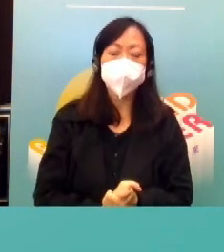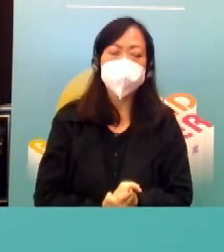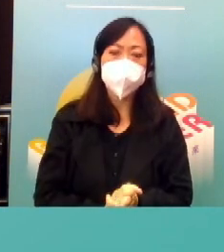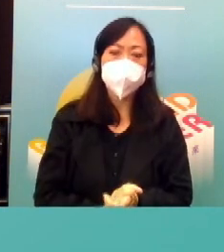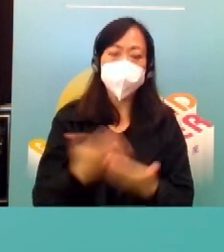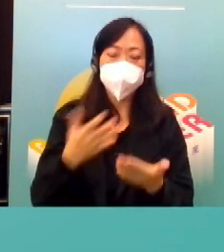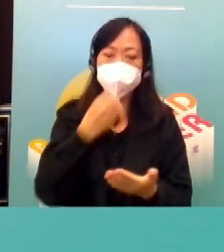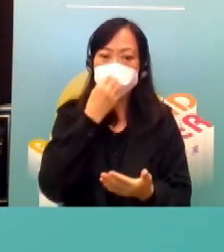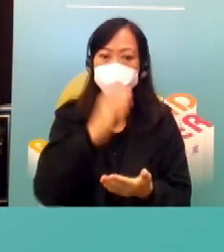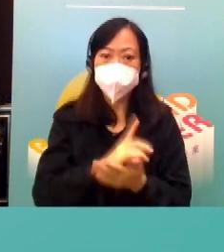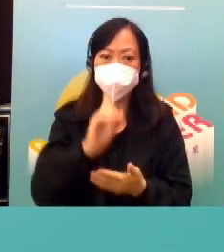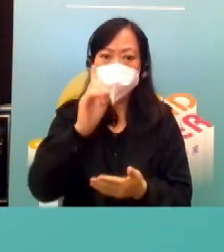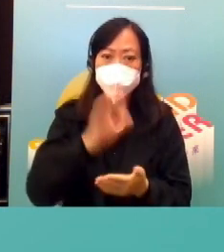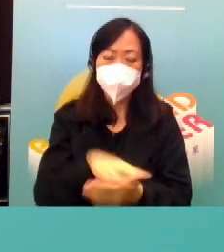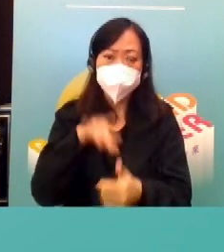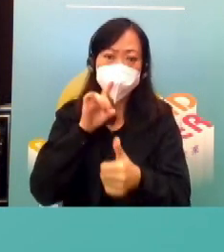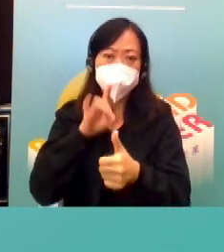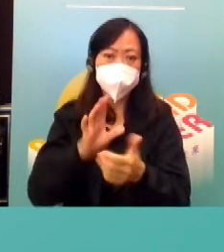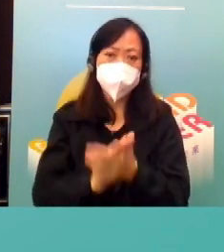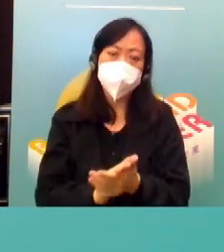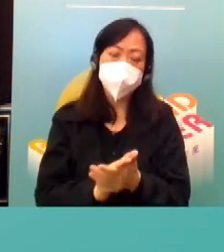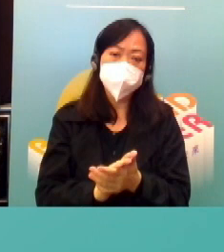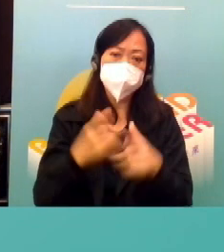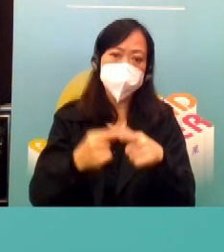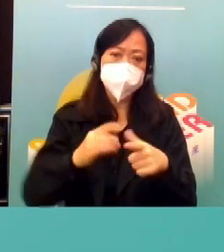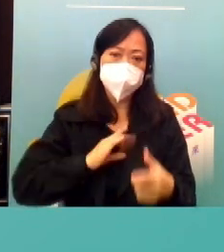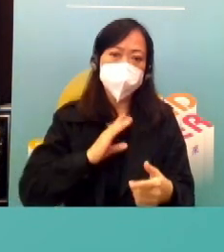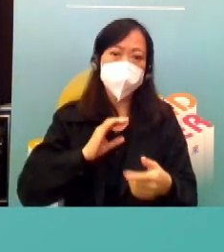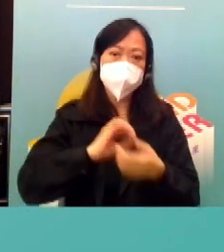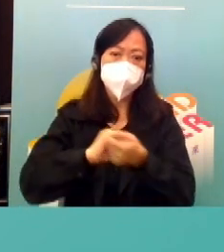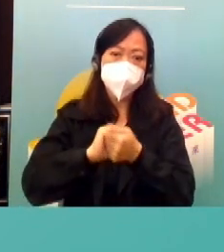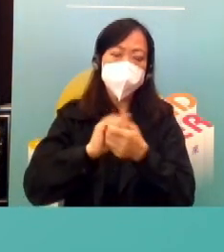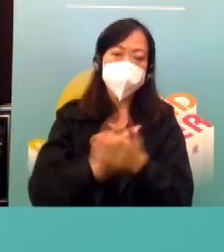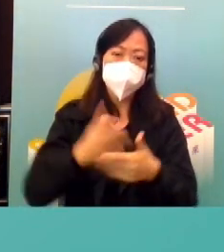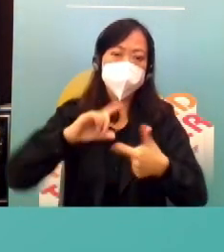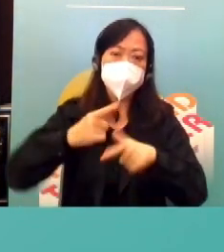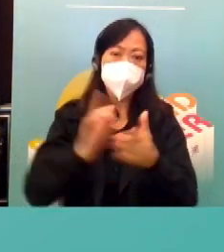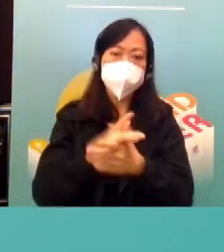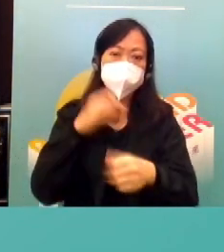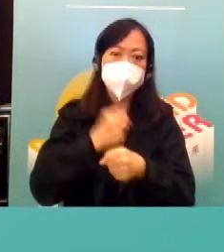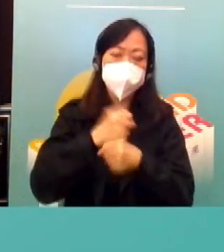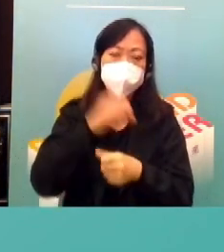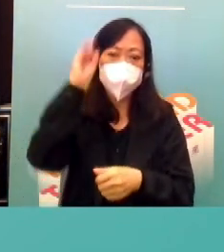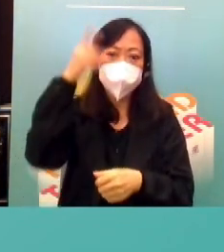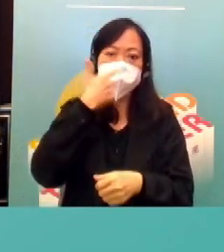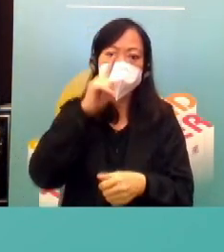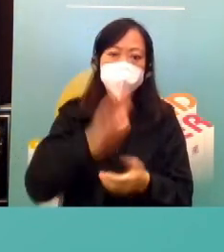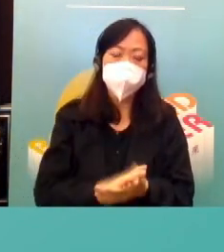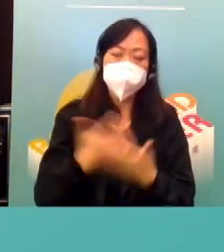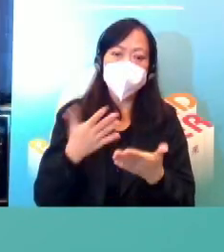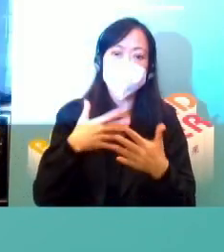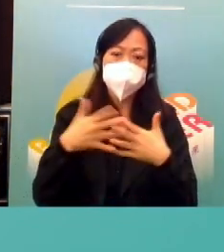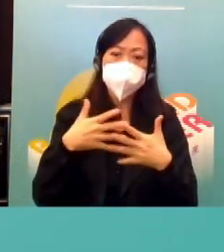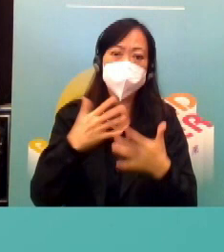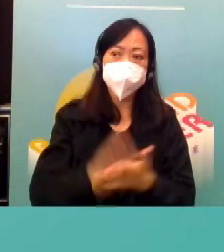public-private partnership to do something very innovative. And so I'm going to turn the floor to Mr. Zhong